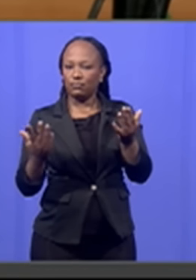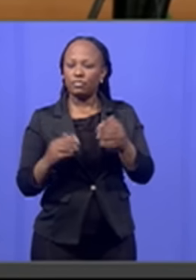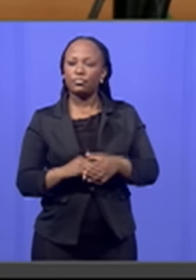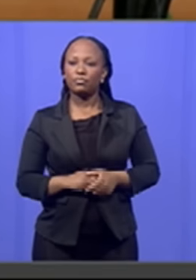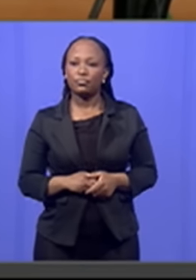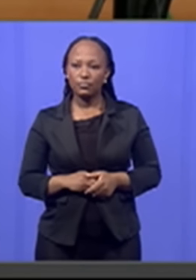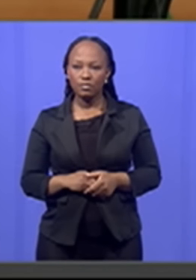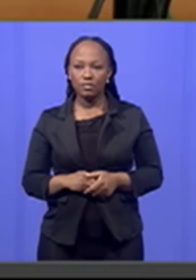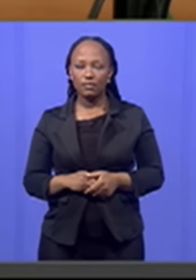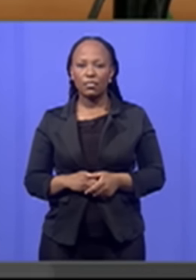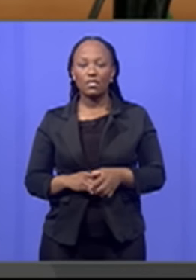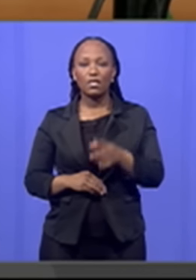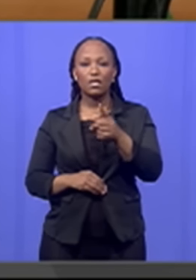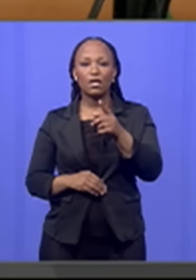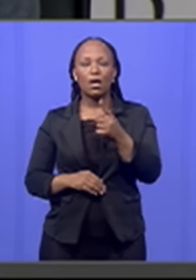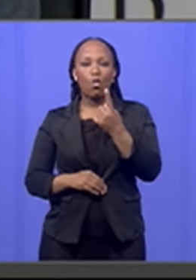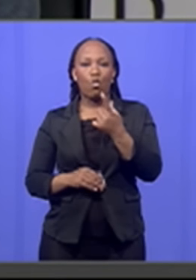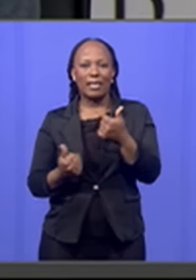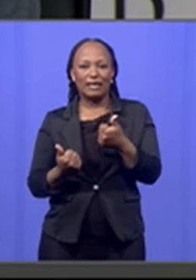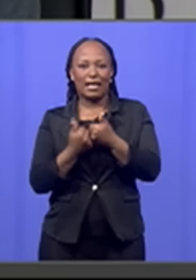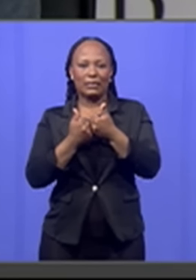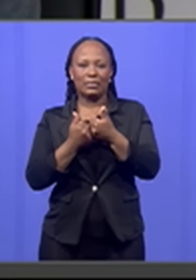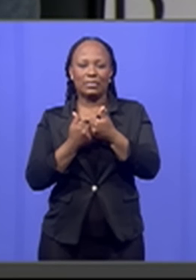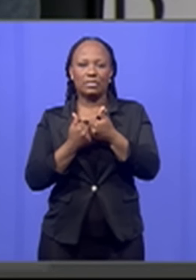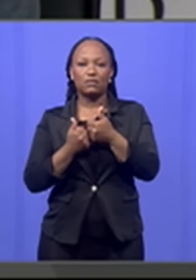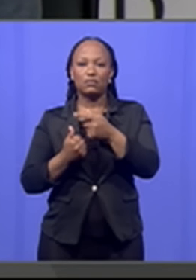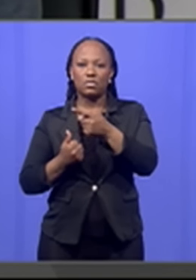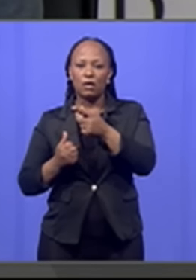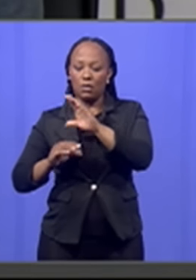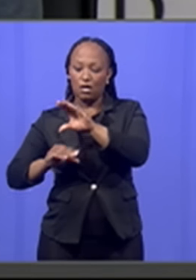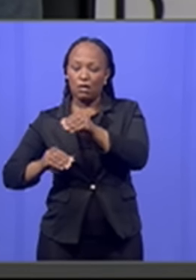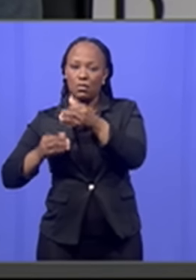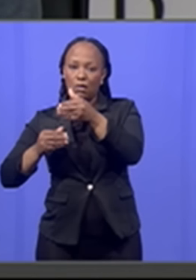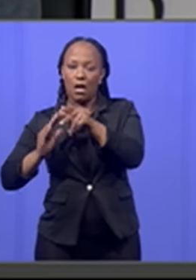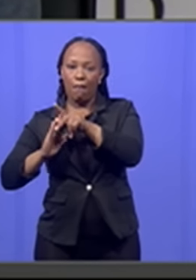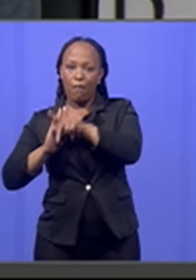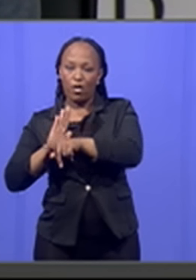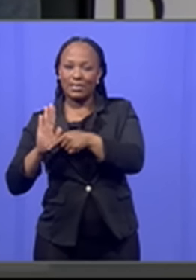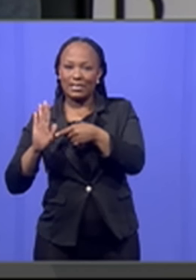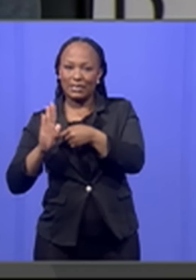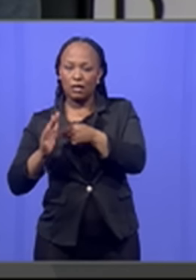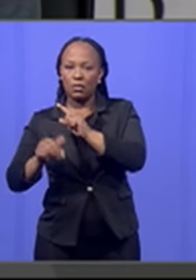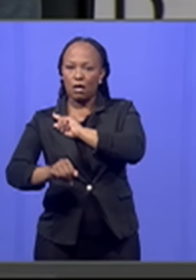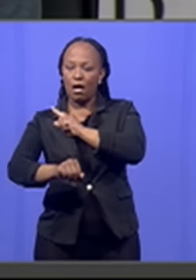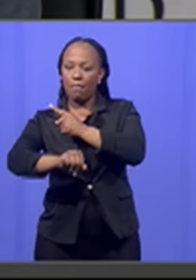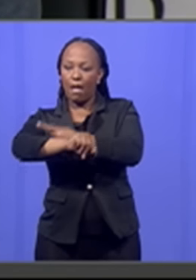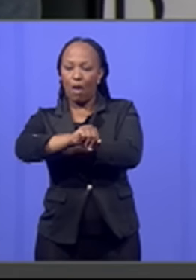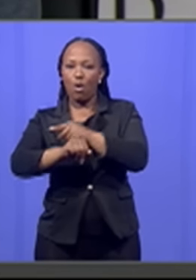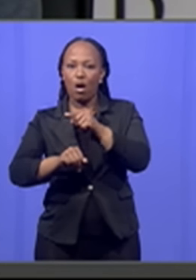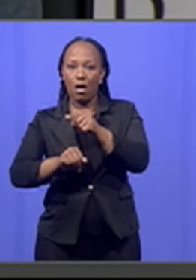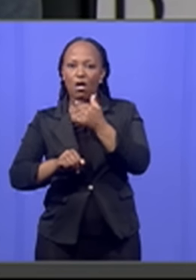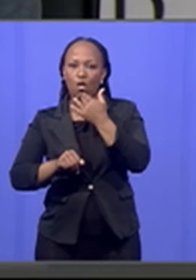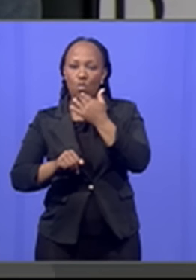I think, within the current framework is both the powers related to the lifestyle